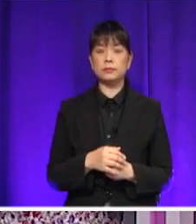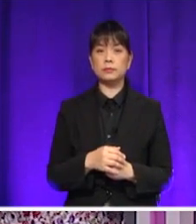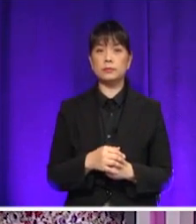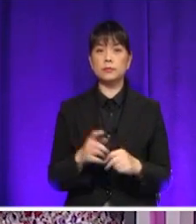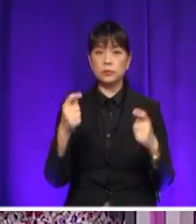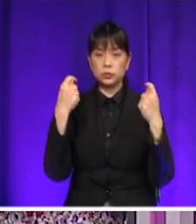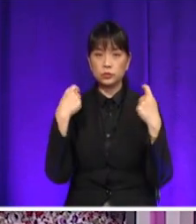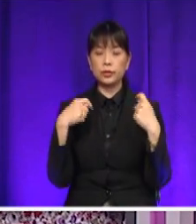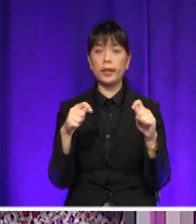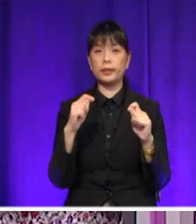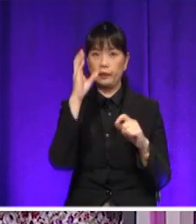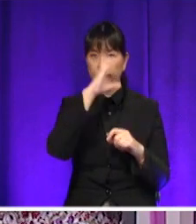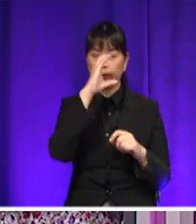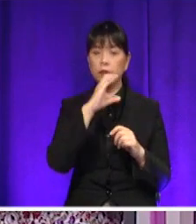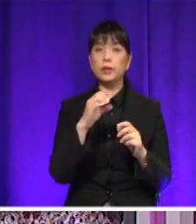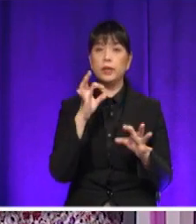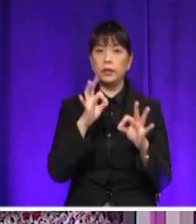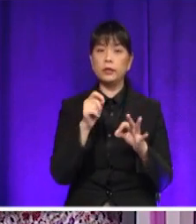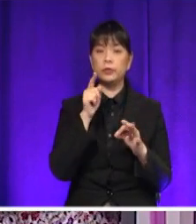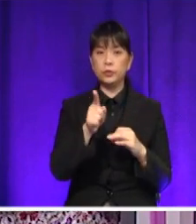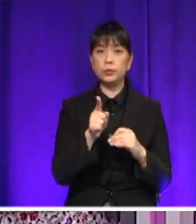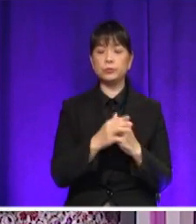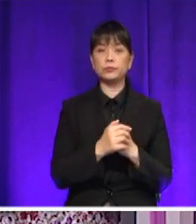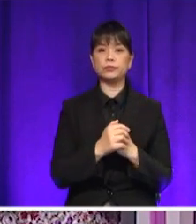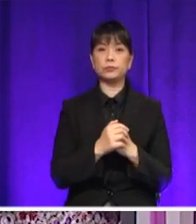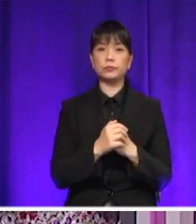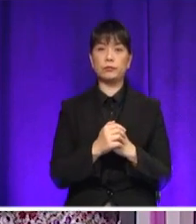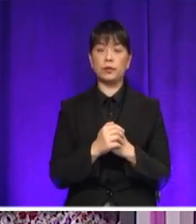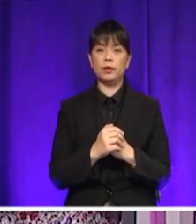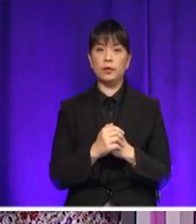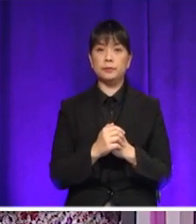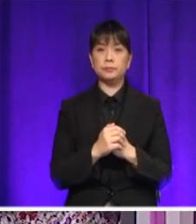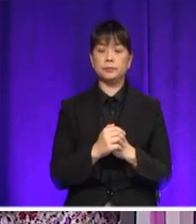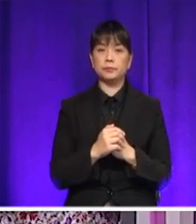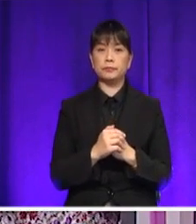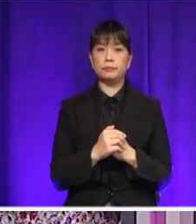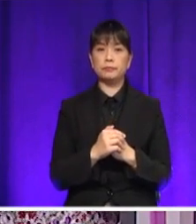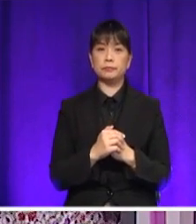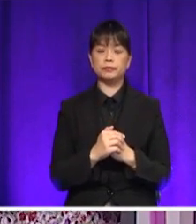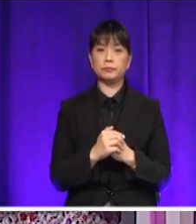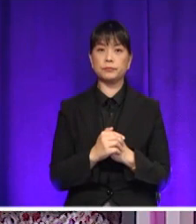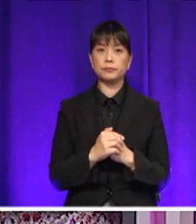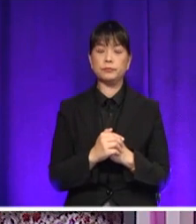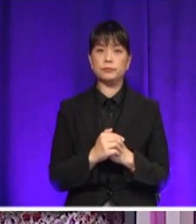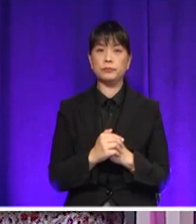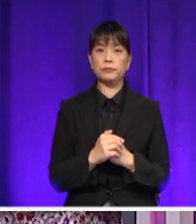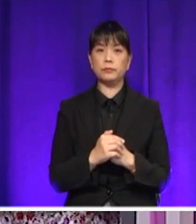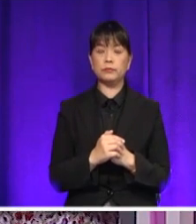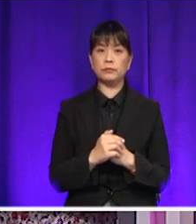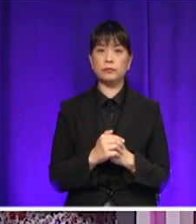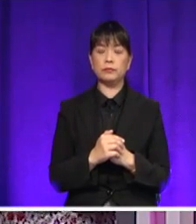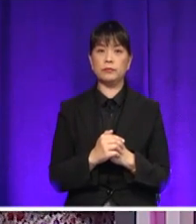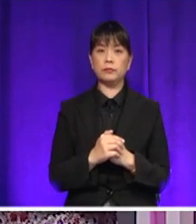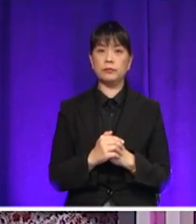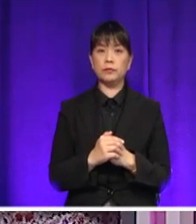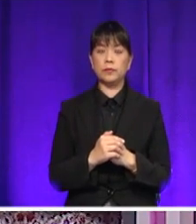and figure out, if you're a teacher, what would be some of the ideas or words that you think you're going to listen for, so